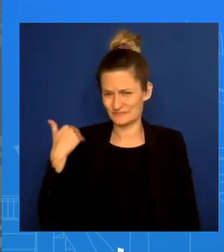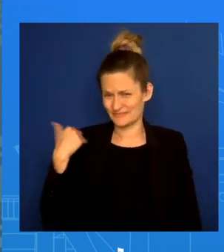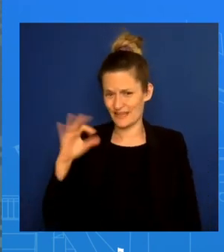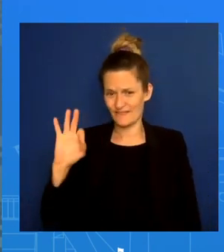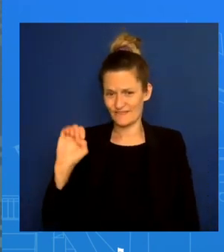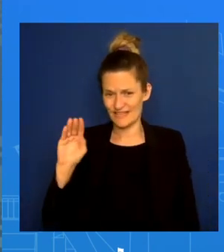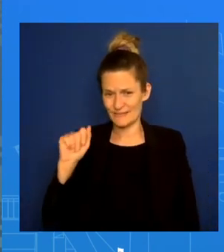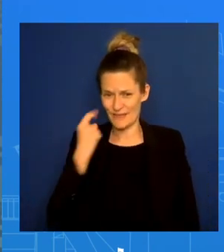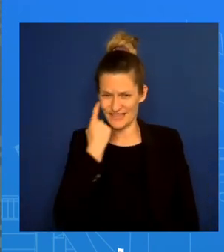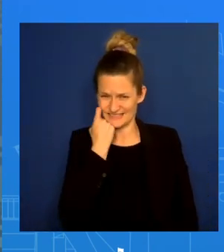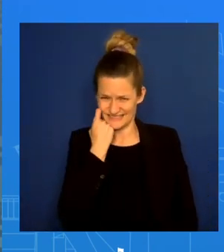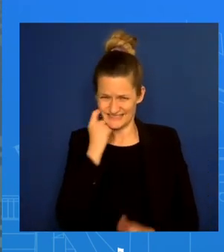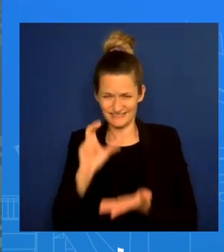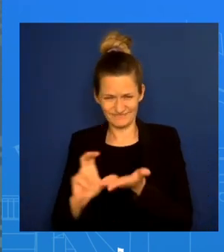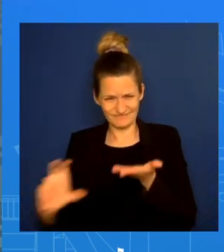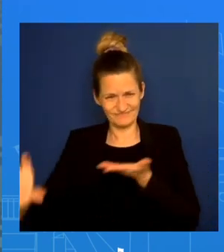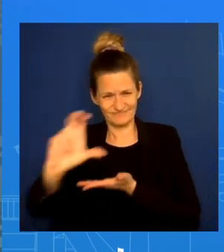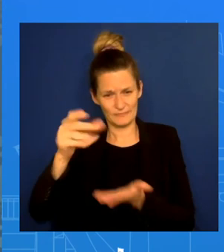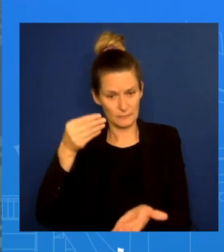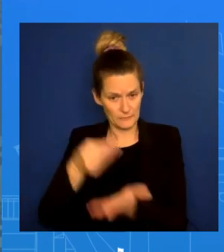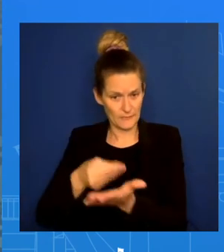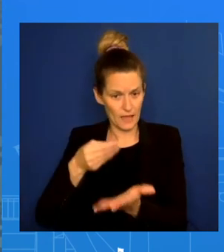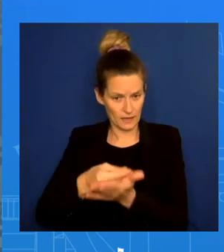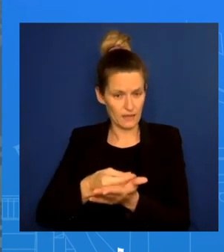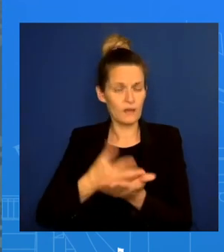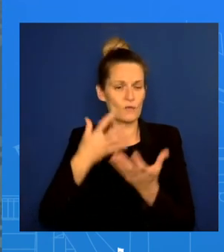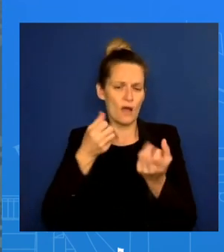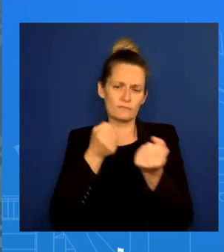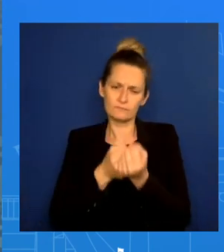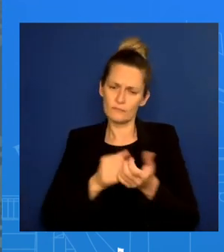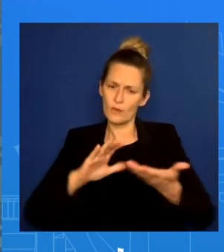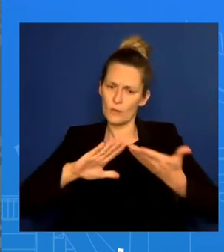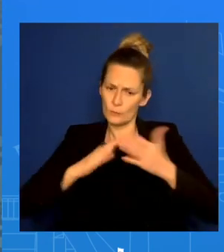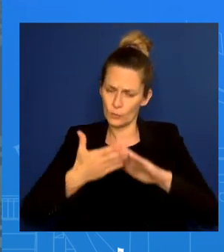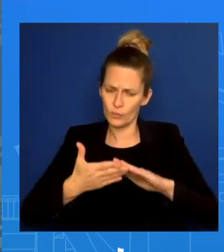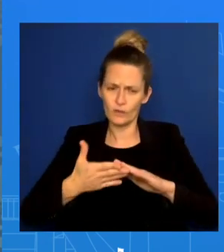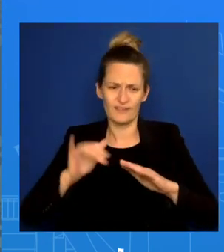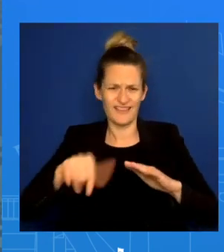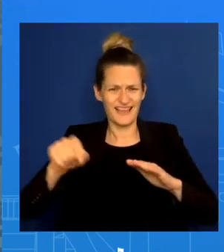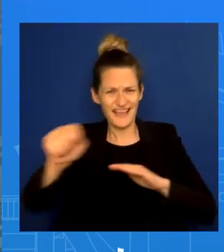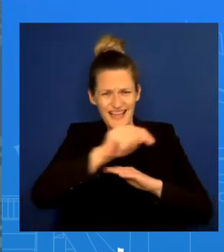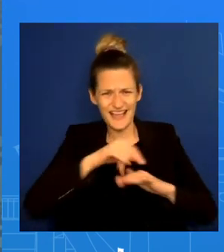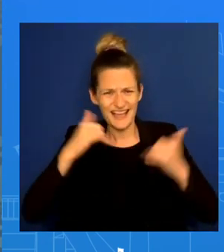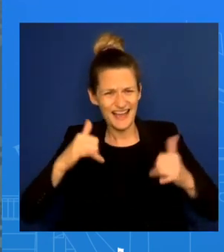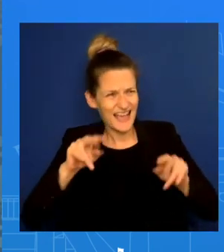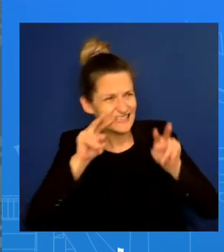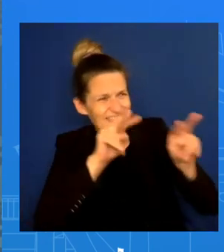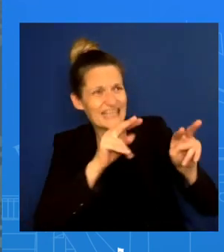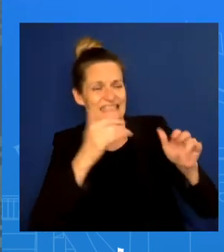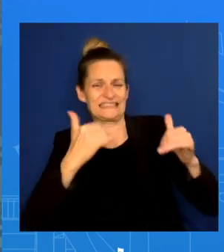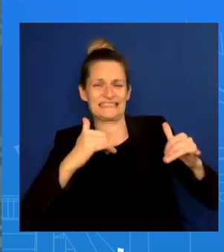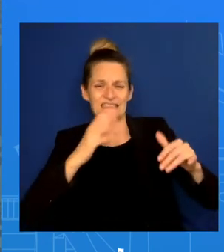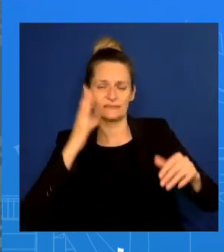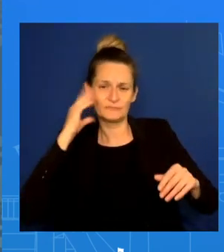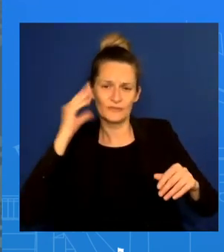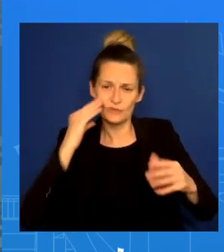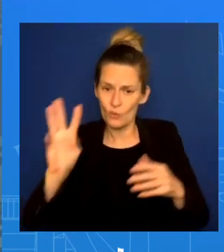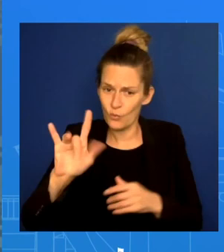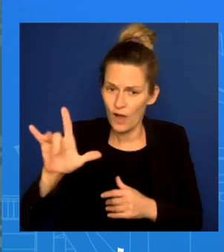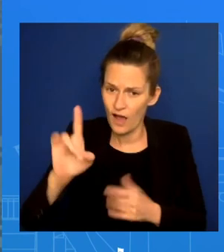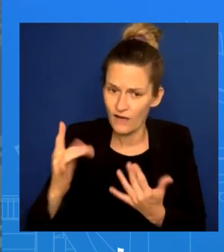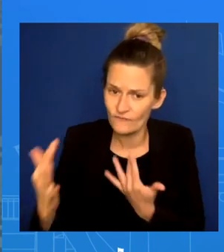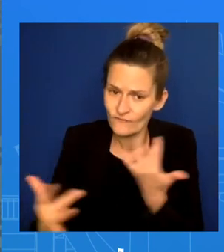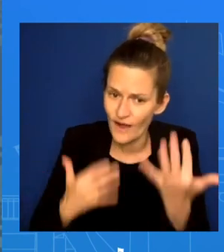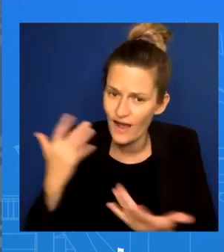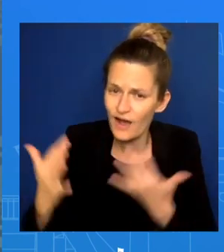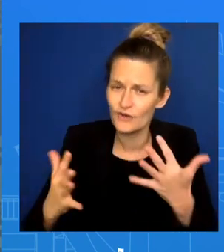drought, wildfires, food, hurricanes, and other hazards. Federal officials are proactively inspecting over 70 high-risk